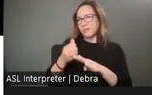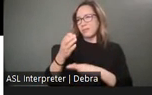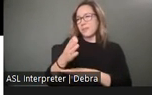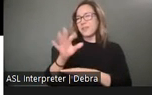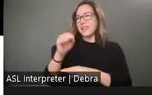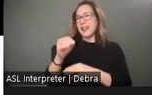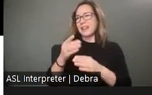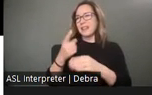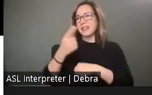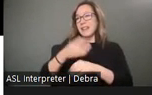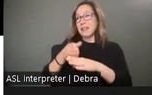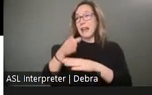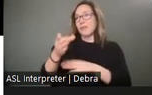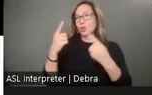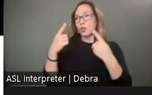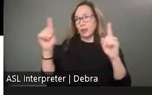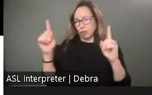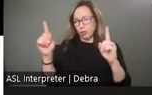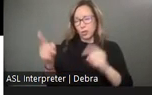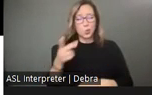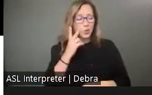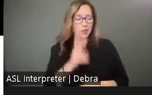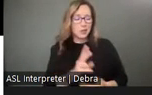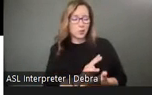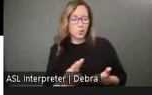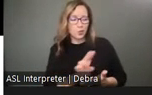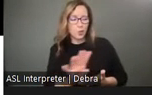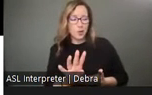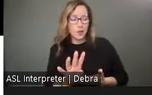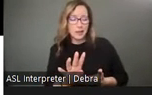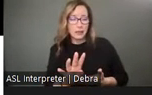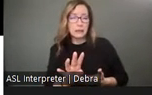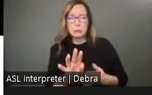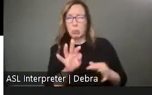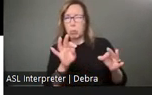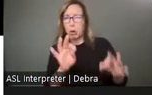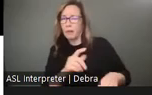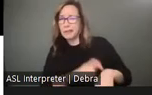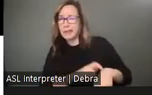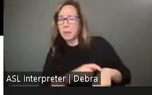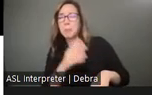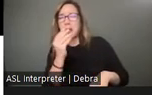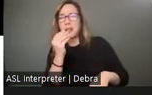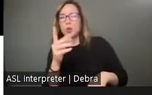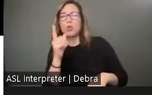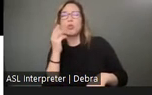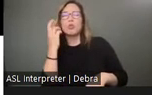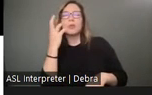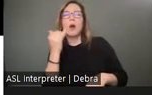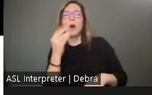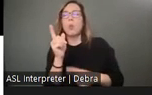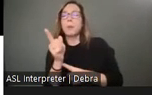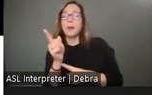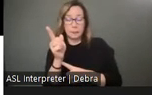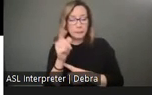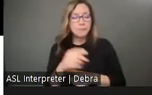post-declaration. So you'll see why we're saying 2 to 4 weeks is that ideal timeline in just a minute. And then